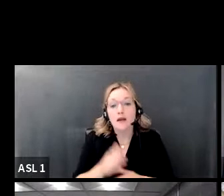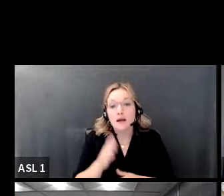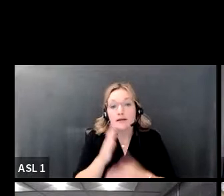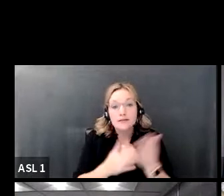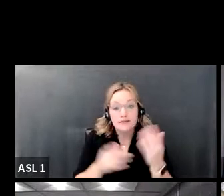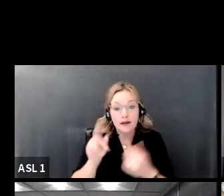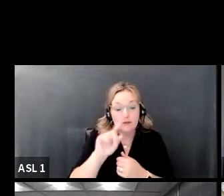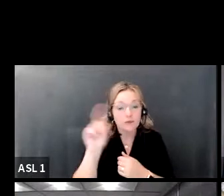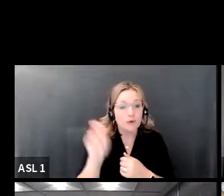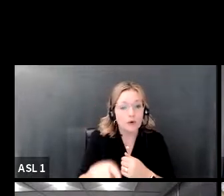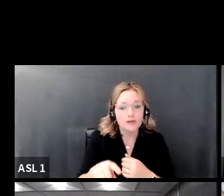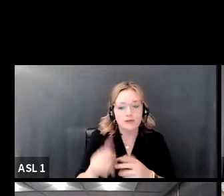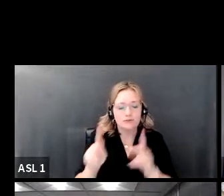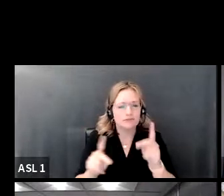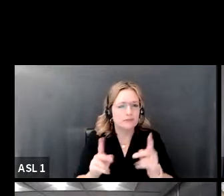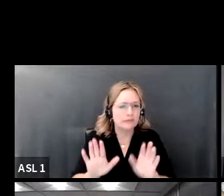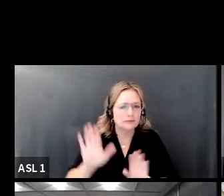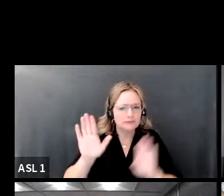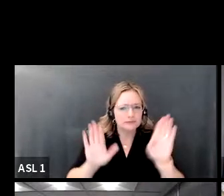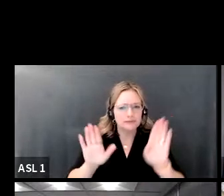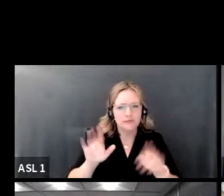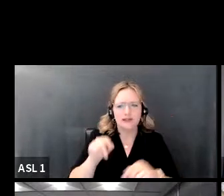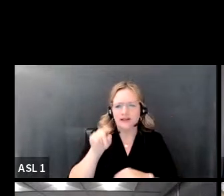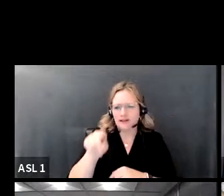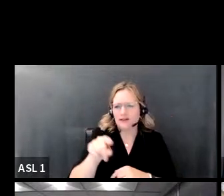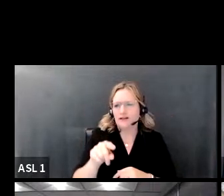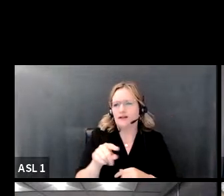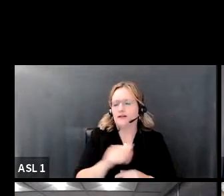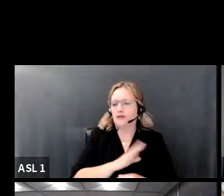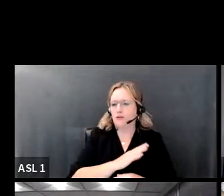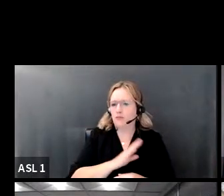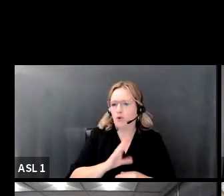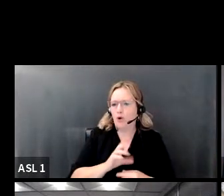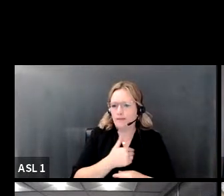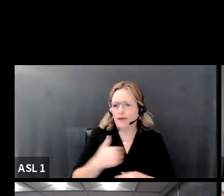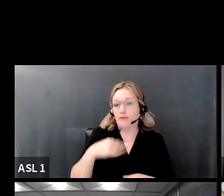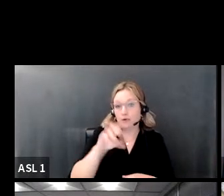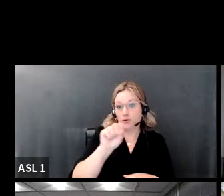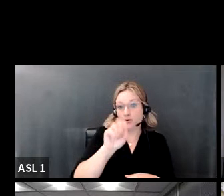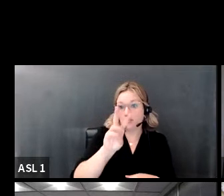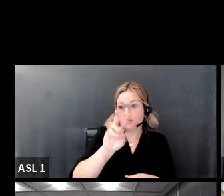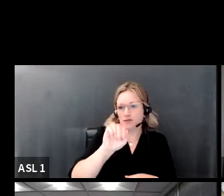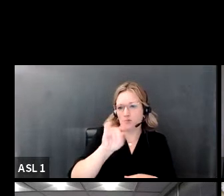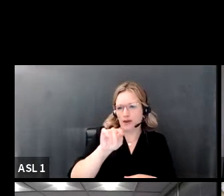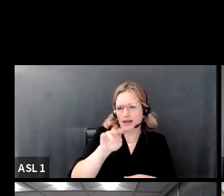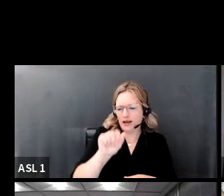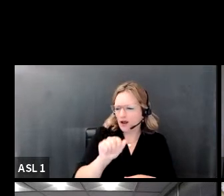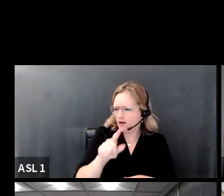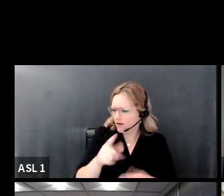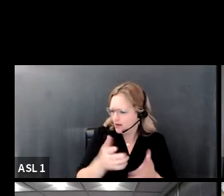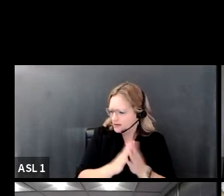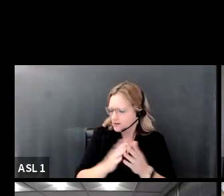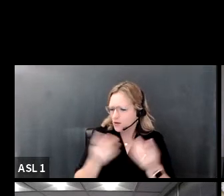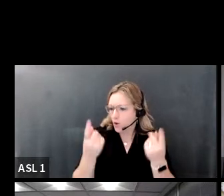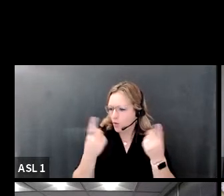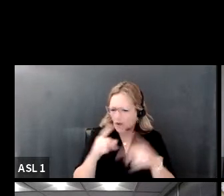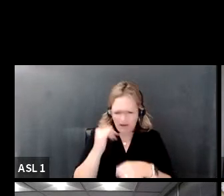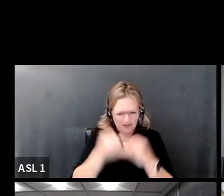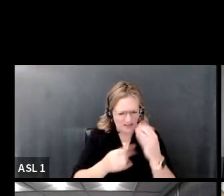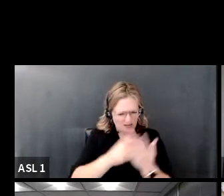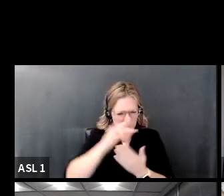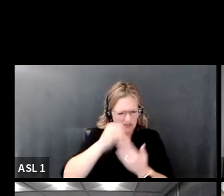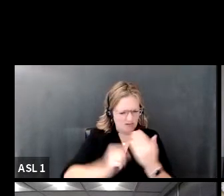before and especially by member sueta the last project that was put in place in canada was in montreal